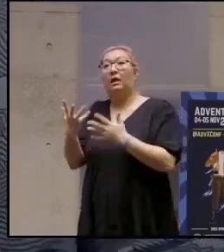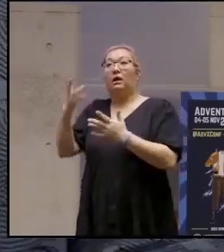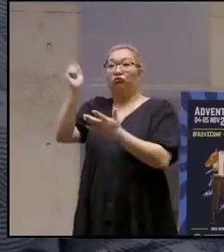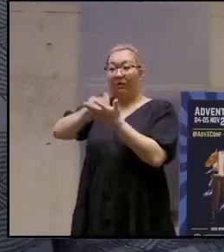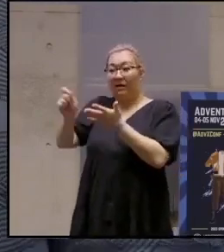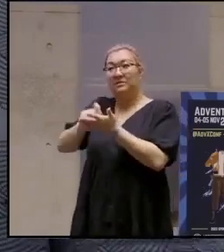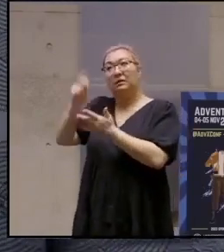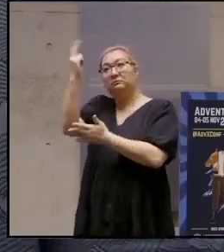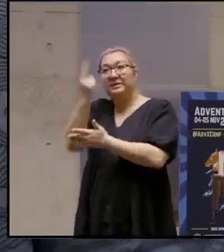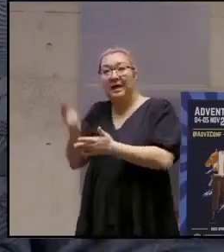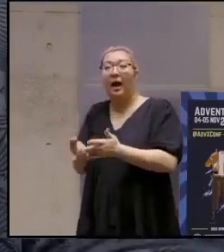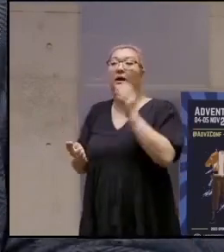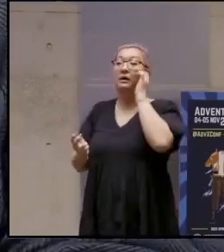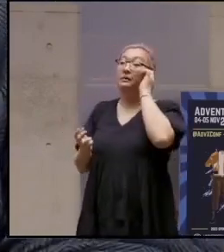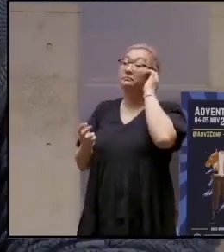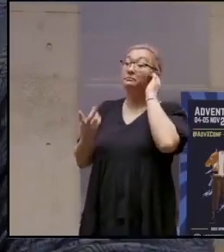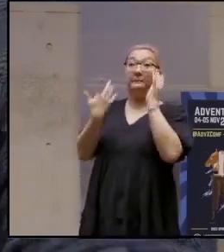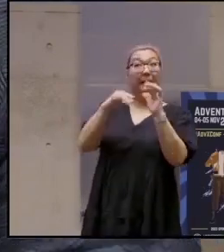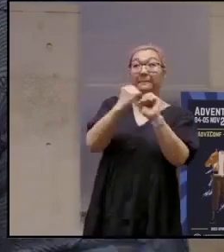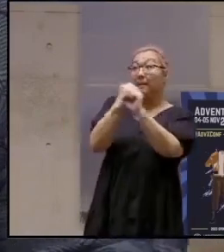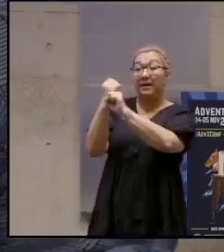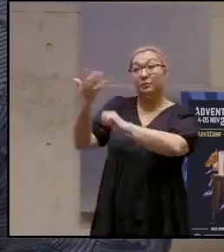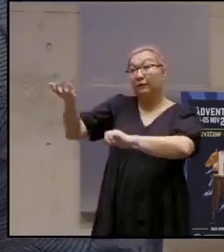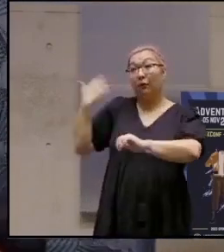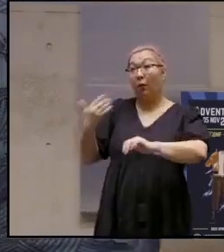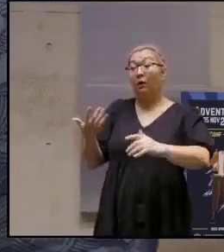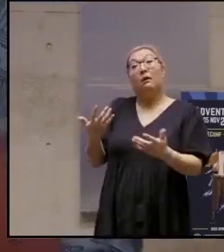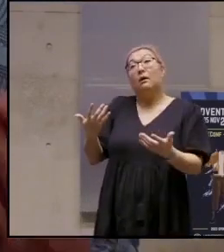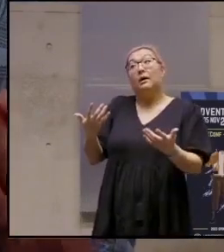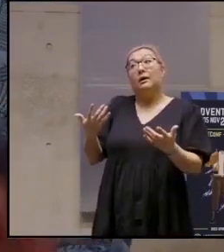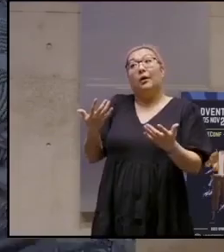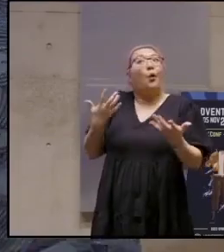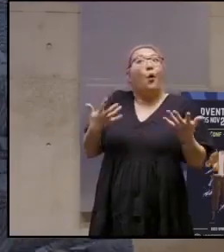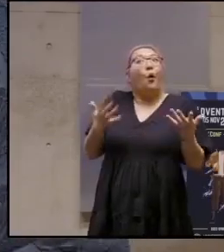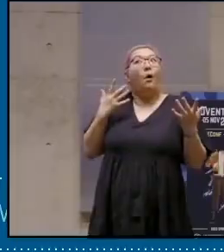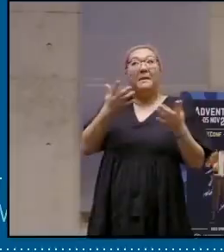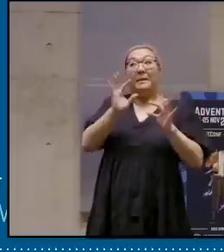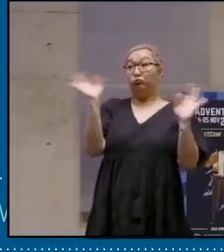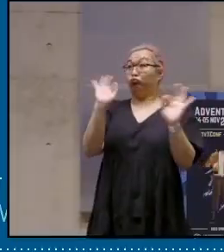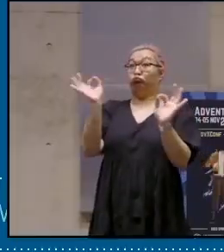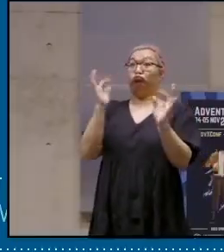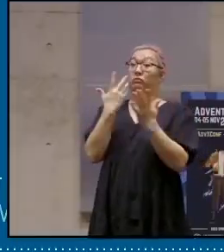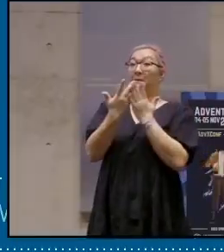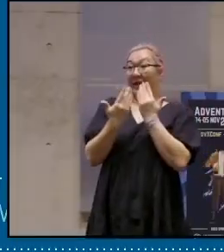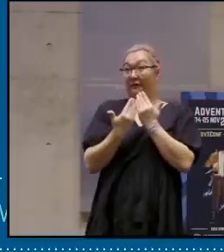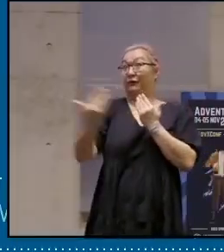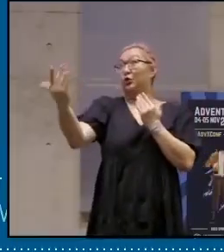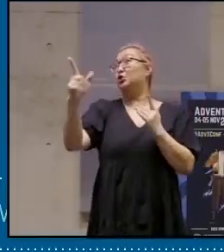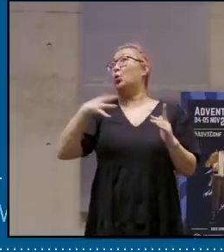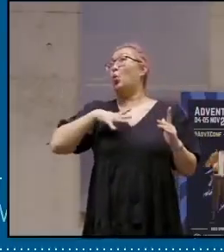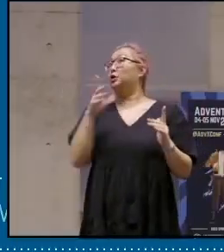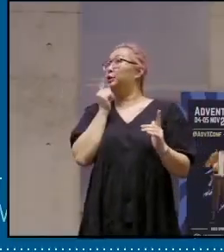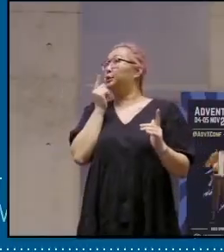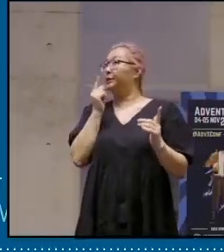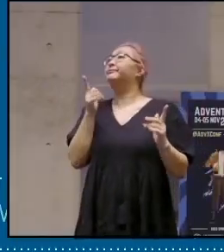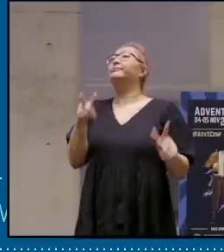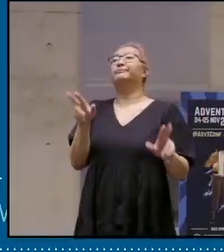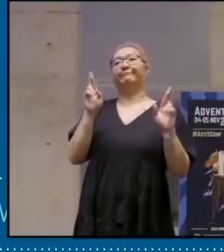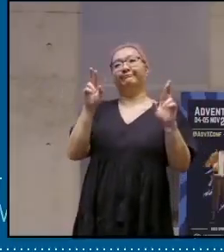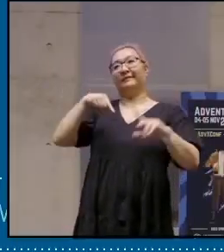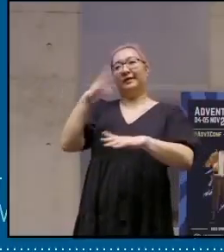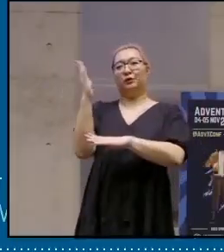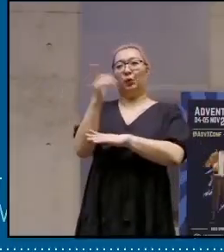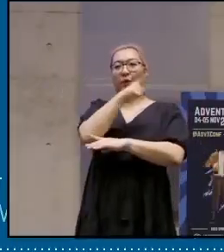maybe you publish narrative games, maybe you are none of the above now, but intend to be. My hope is that this talk is a little bit for